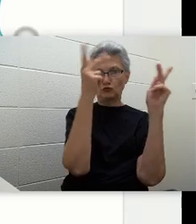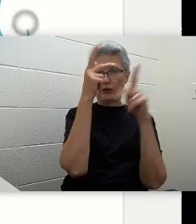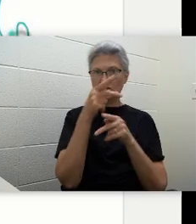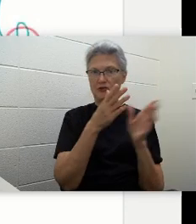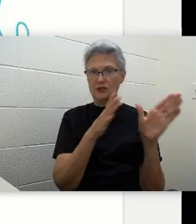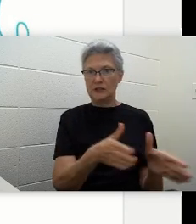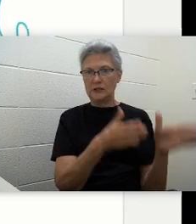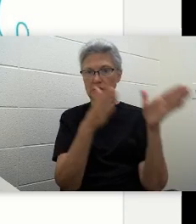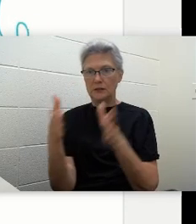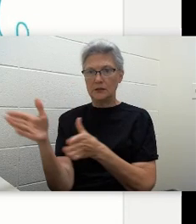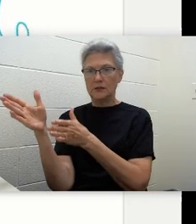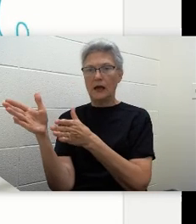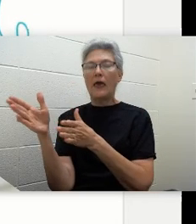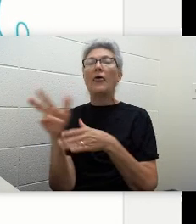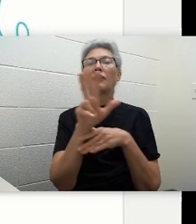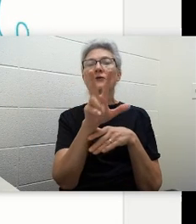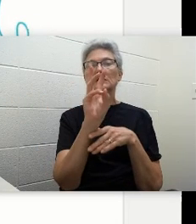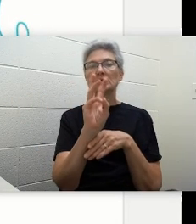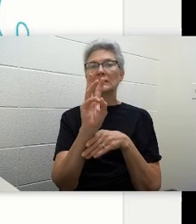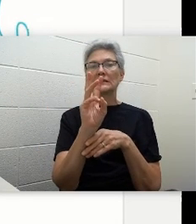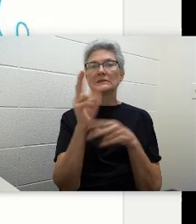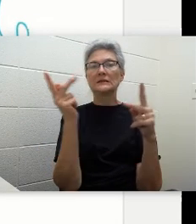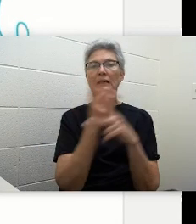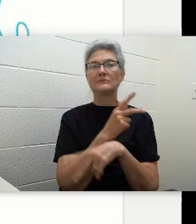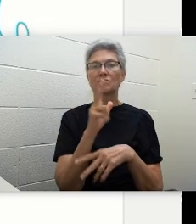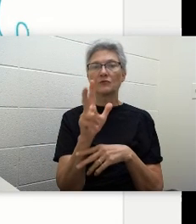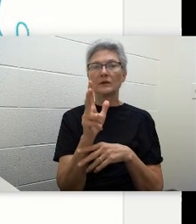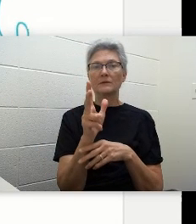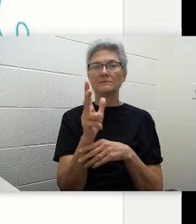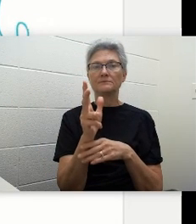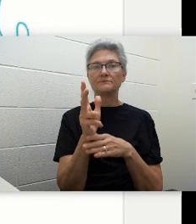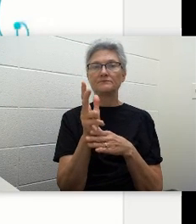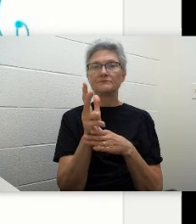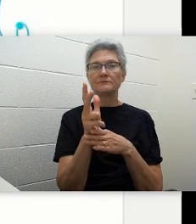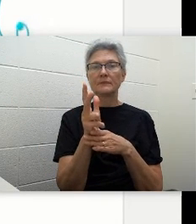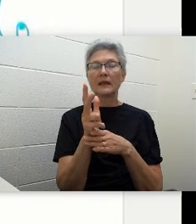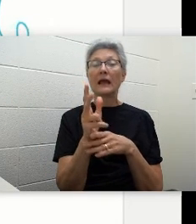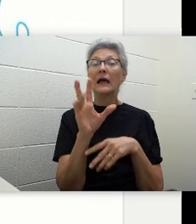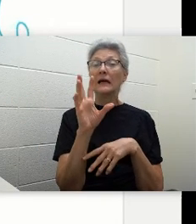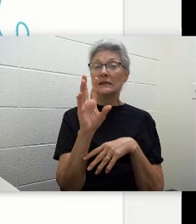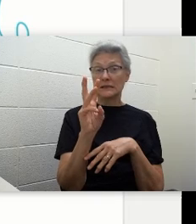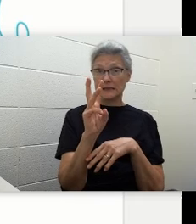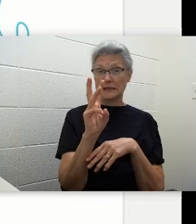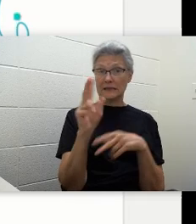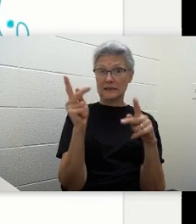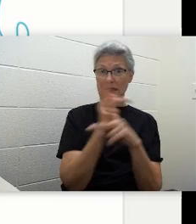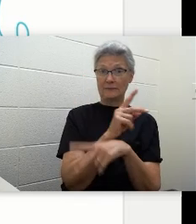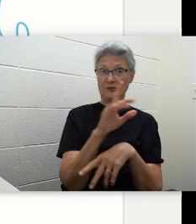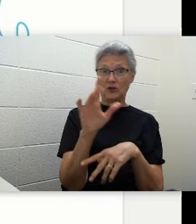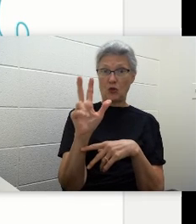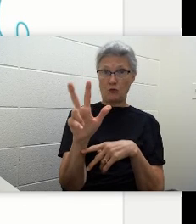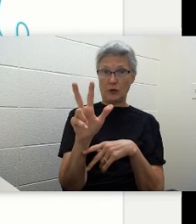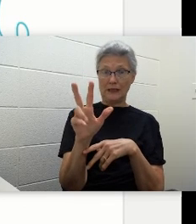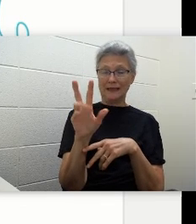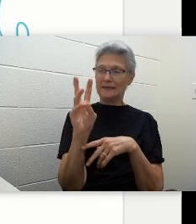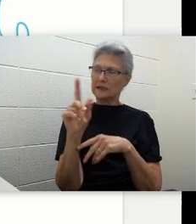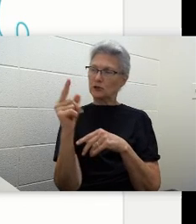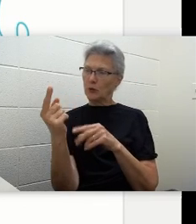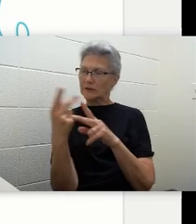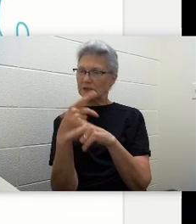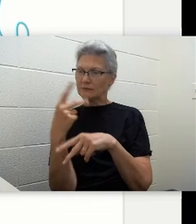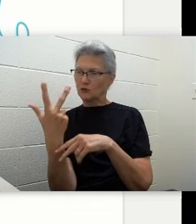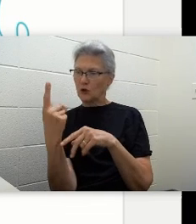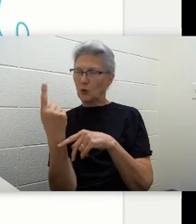36 times 3, and let's make a connection. 6 times 3. 6 ones times 3 ones